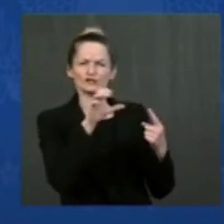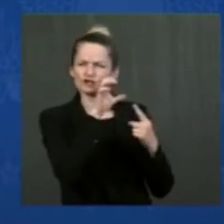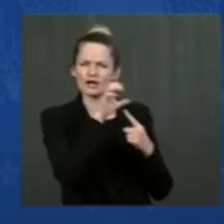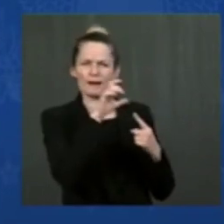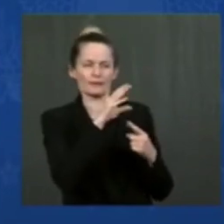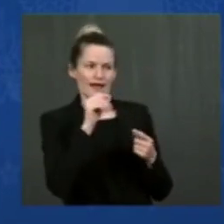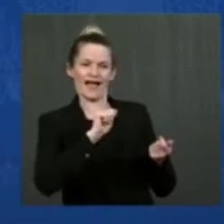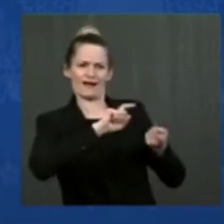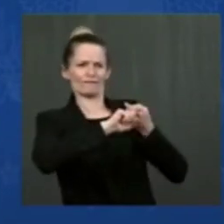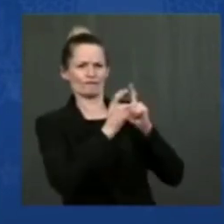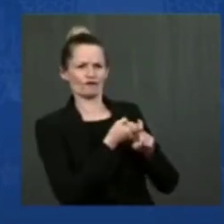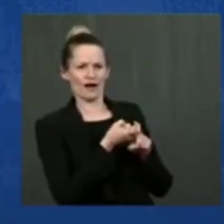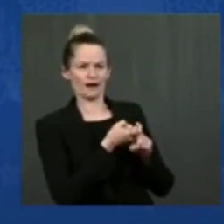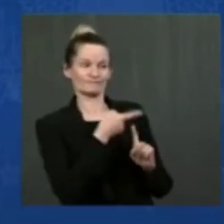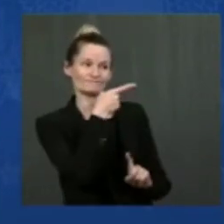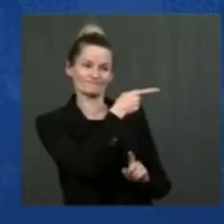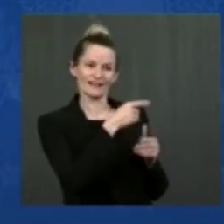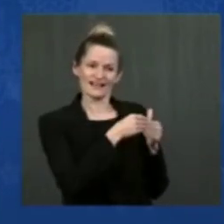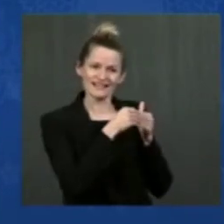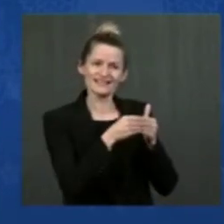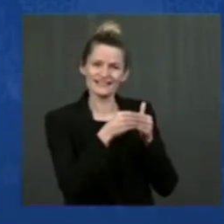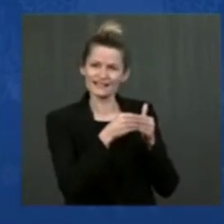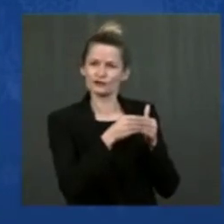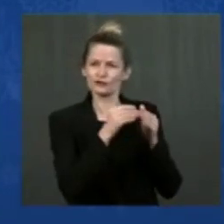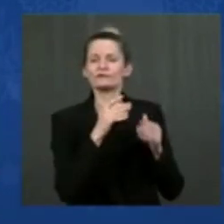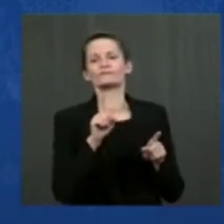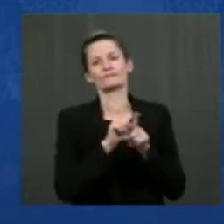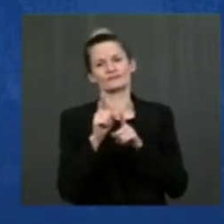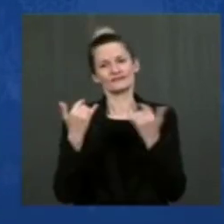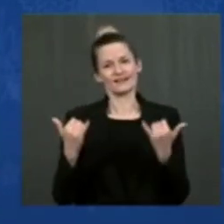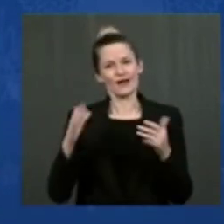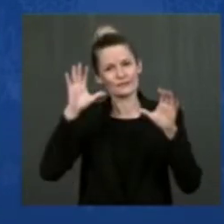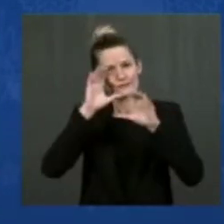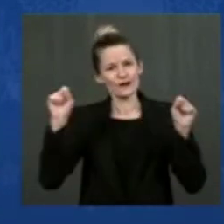of the AFL-CIO, Liz Shuler.